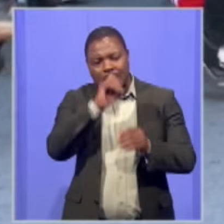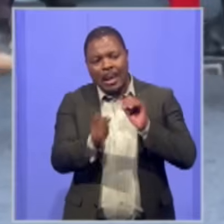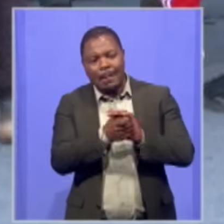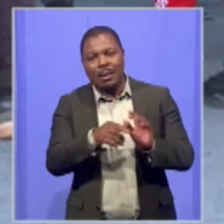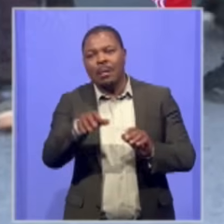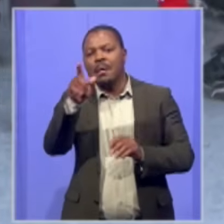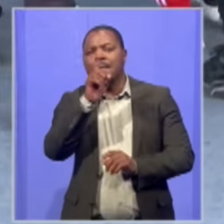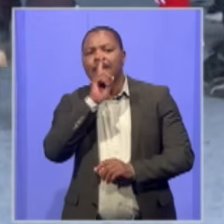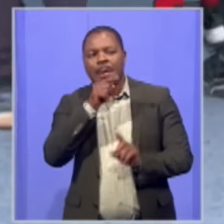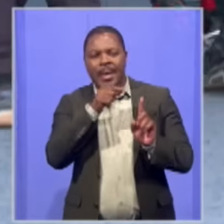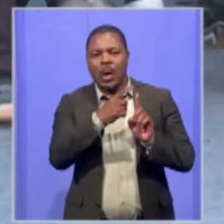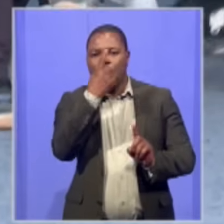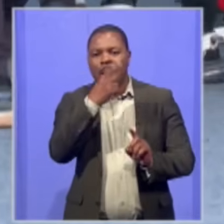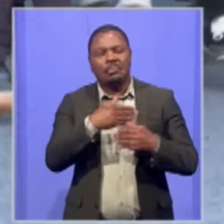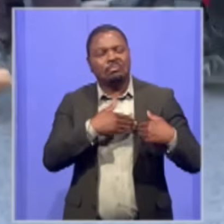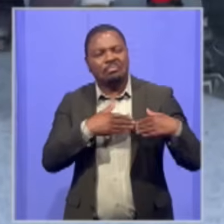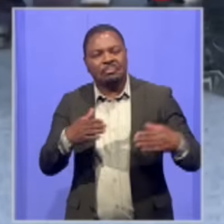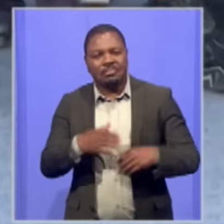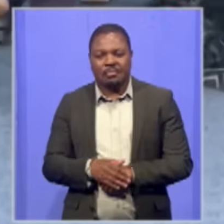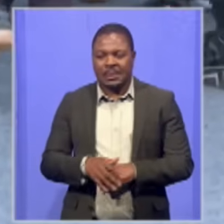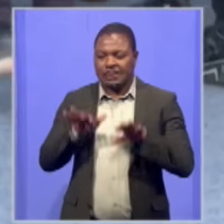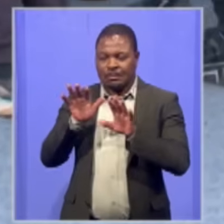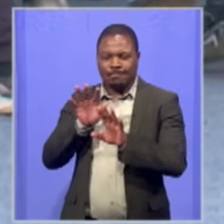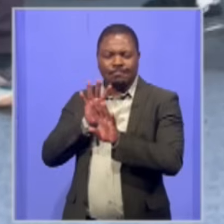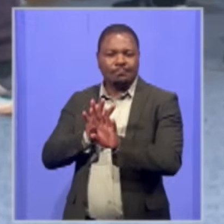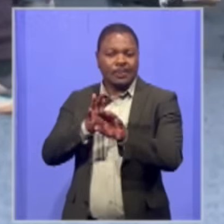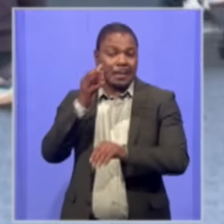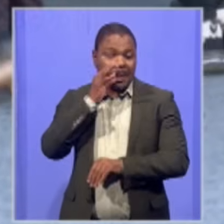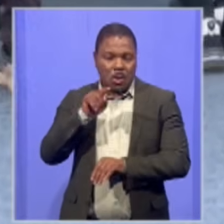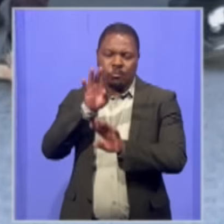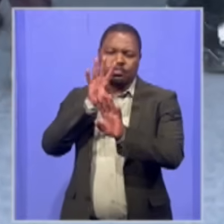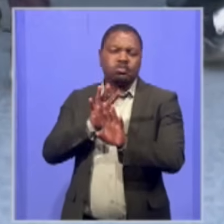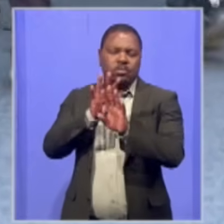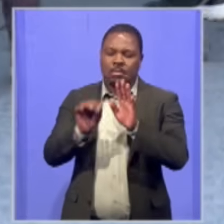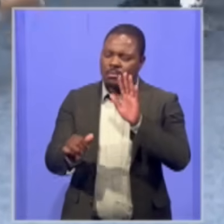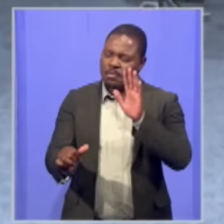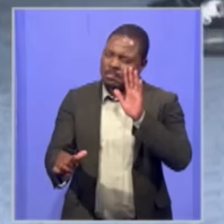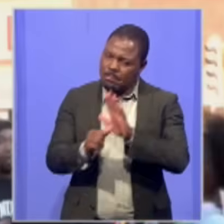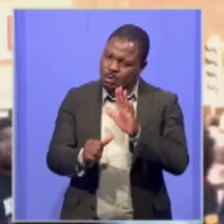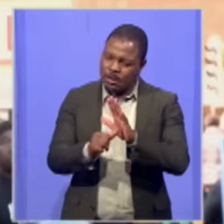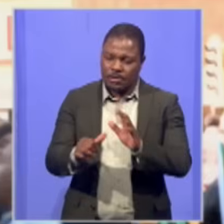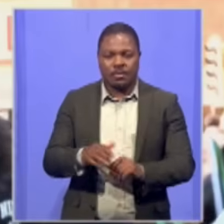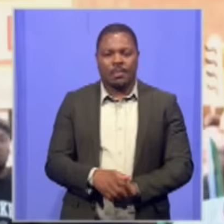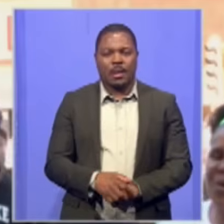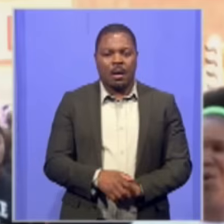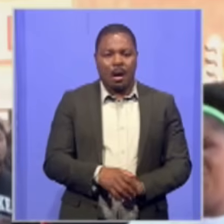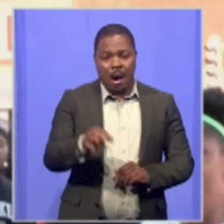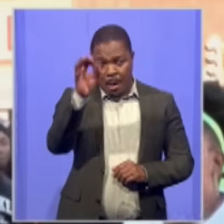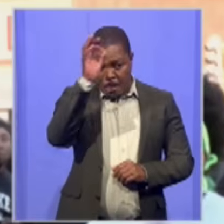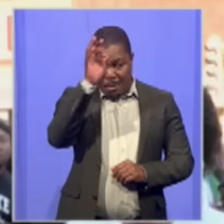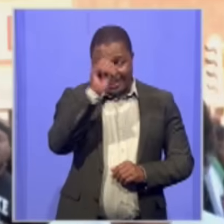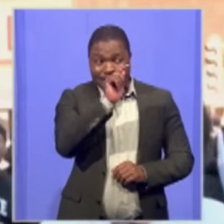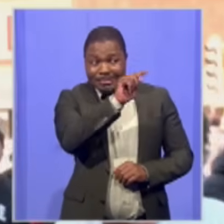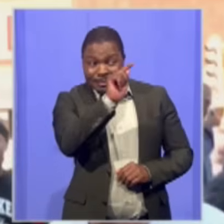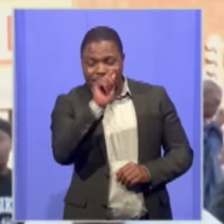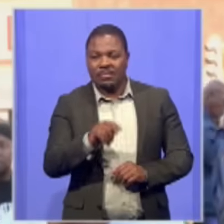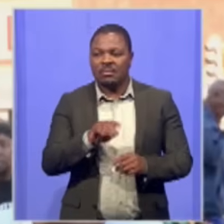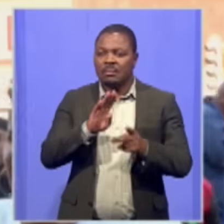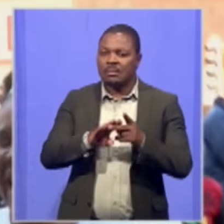ba tshotseng karolo mo mogwantong ono ba re e ne le mogwanto o botlhokwa. Maponisa a dirisana